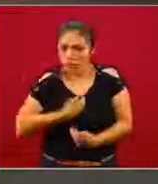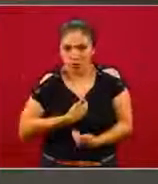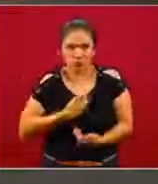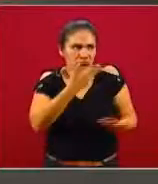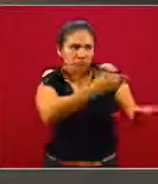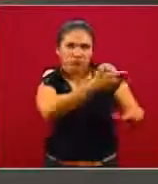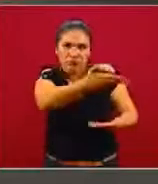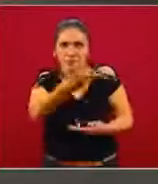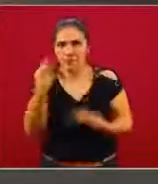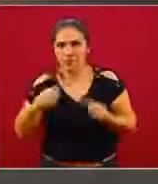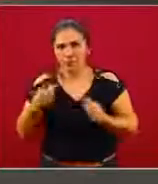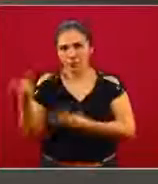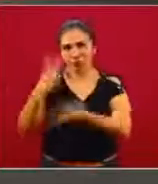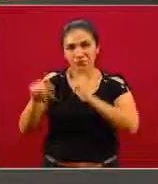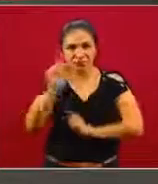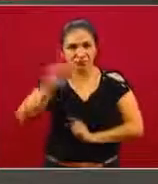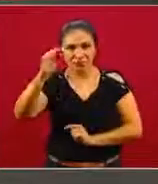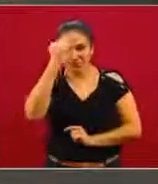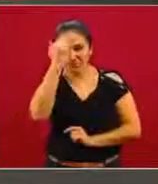and focused, please.